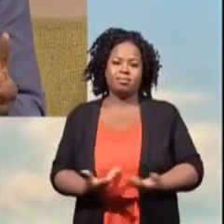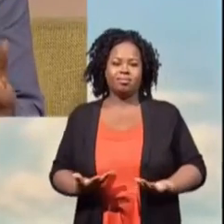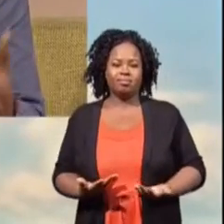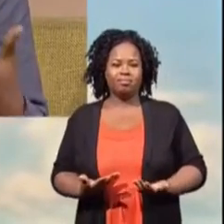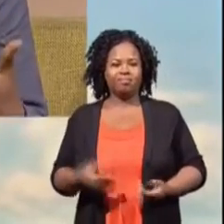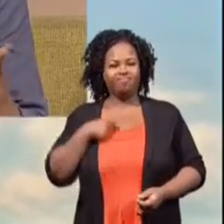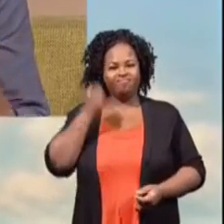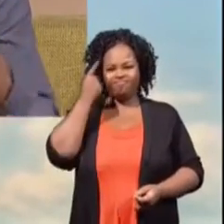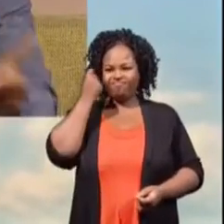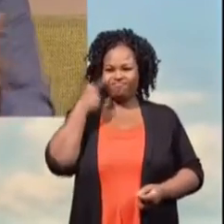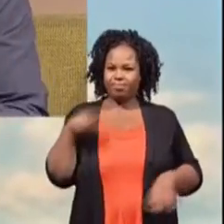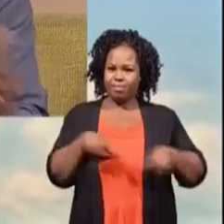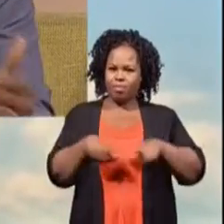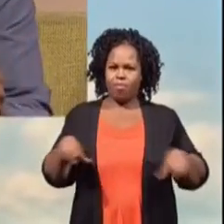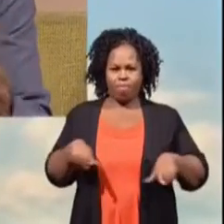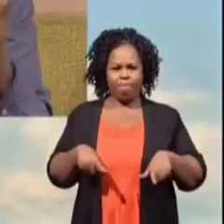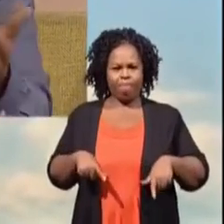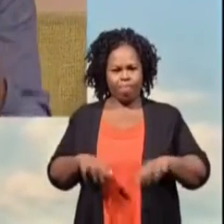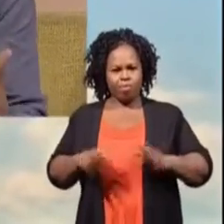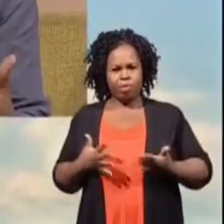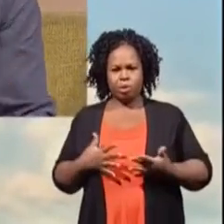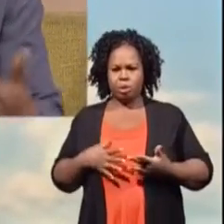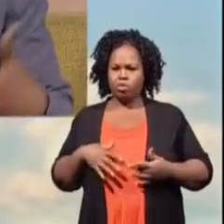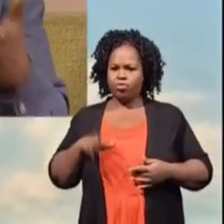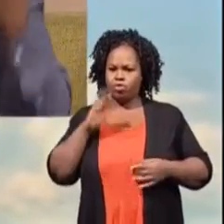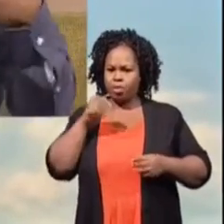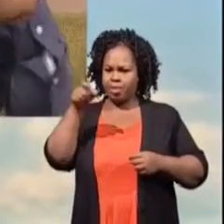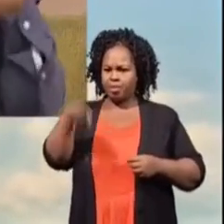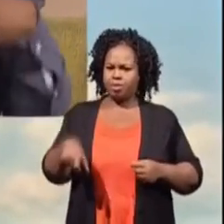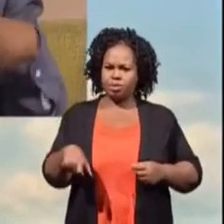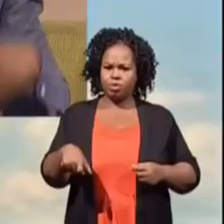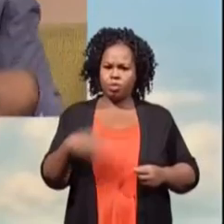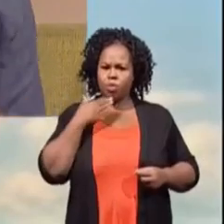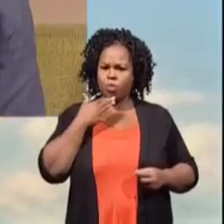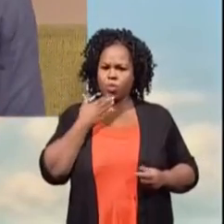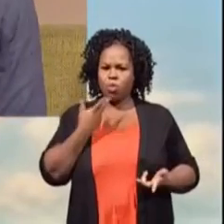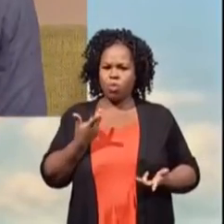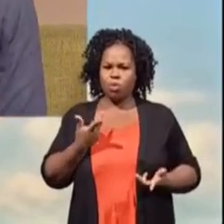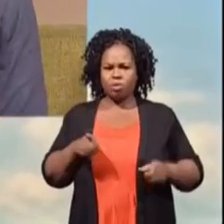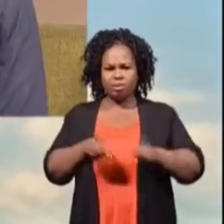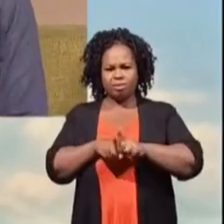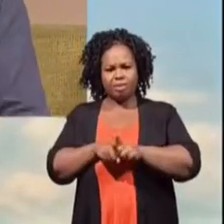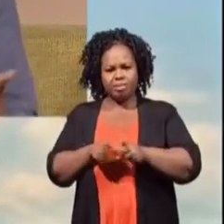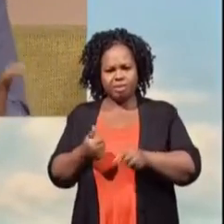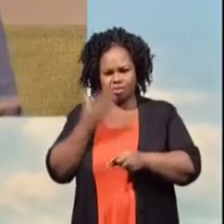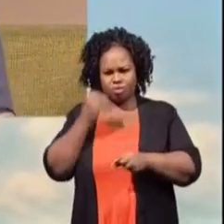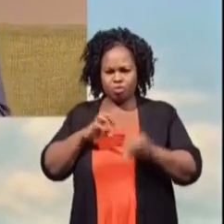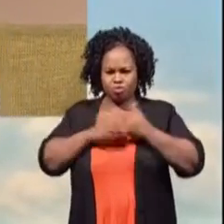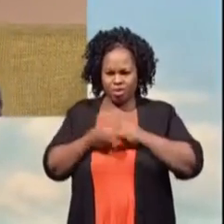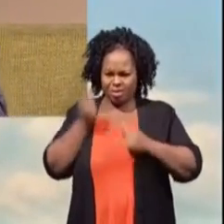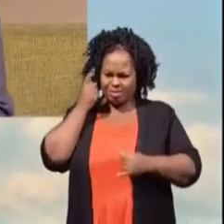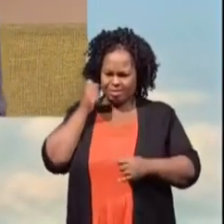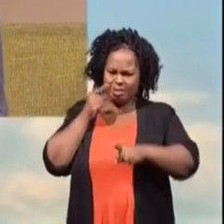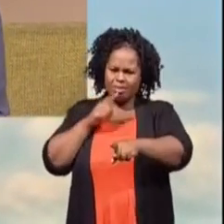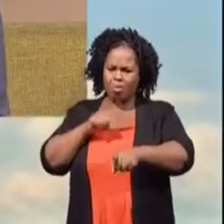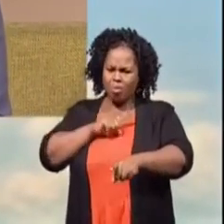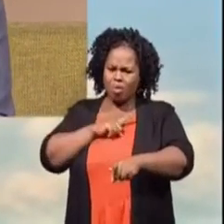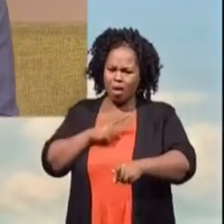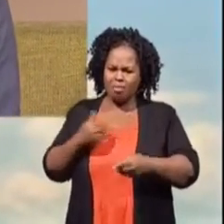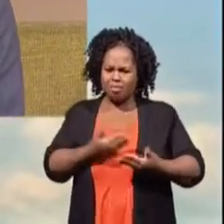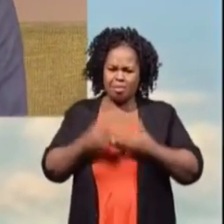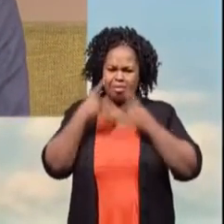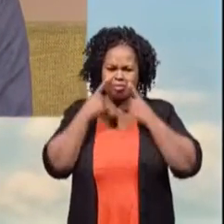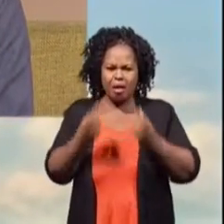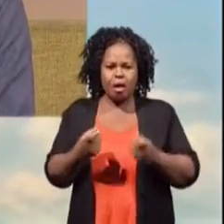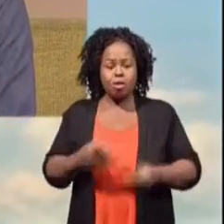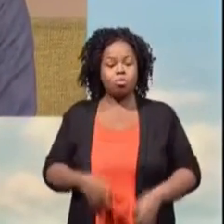so much understanding i language ukhulume nomuntu ongakwazi ukukhuluma then you have to dig deep into your instincts to try and understand